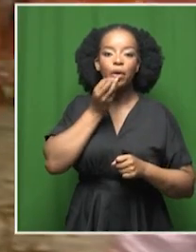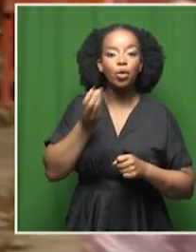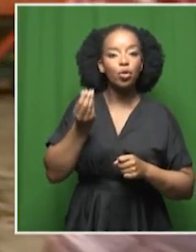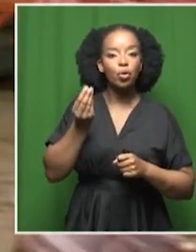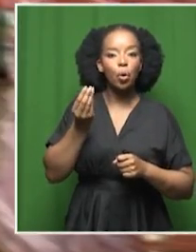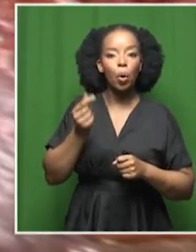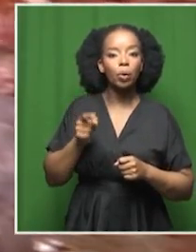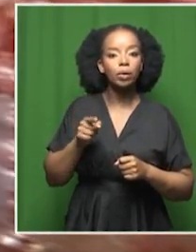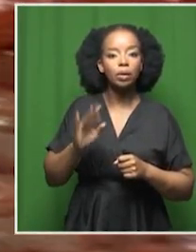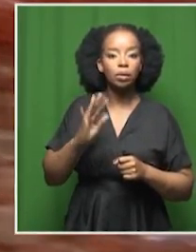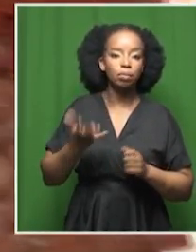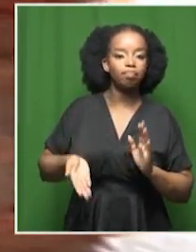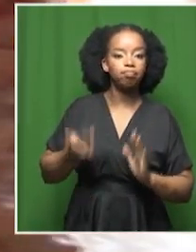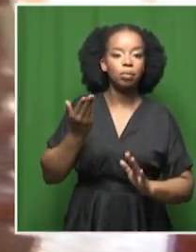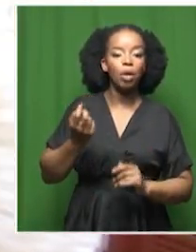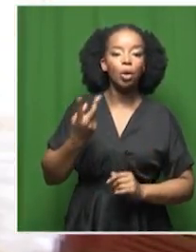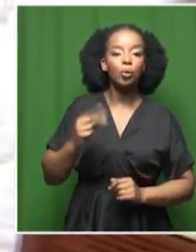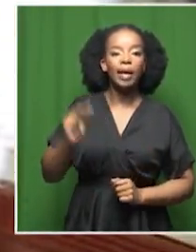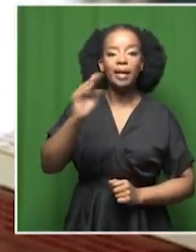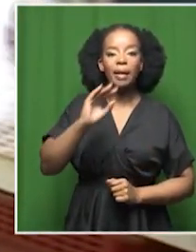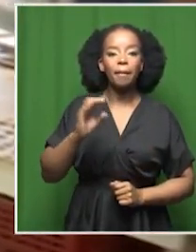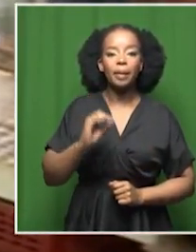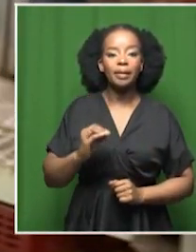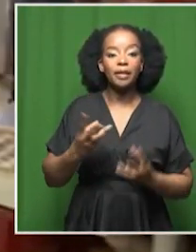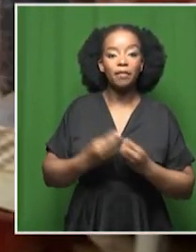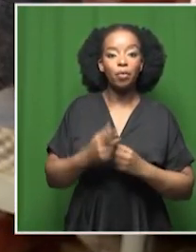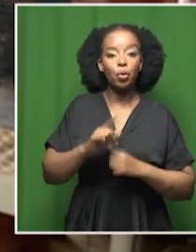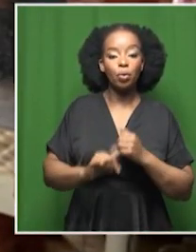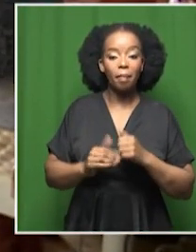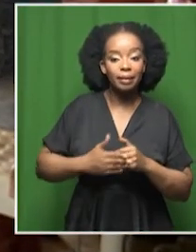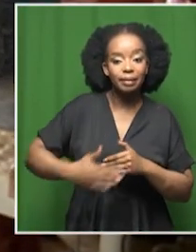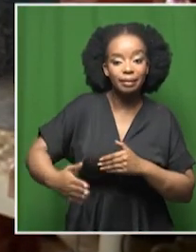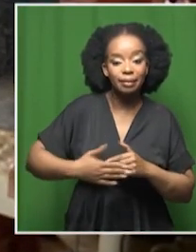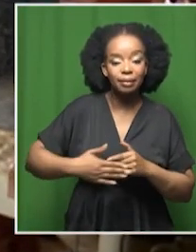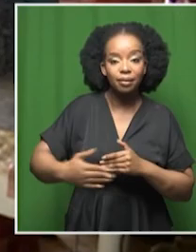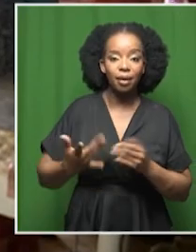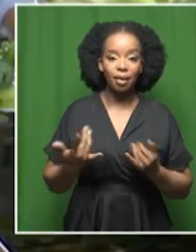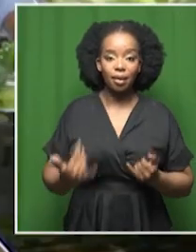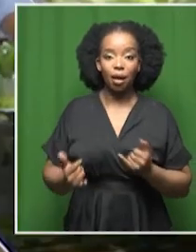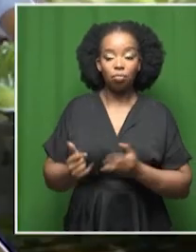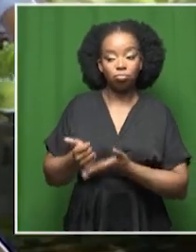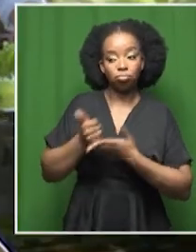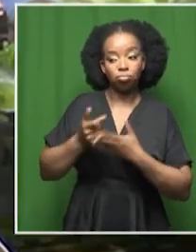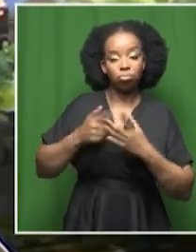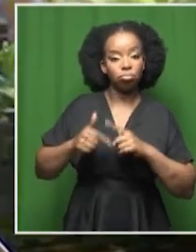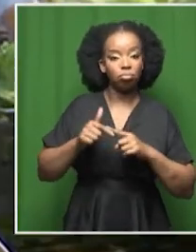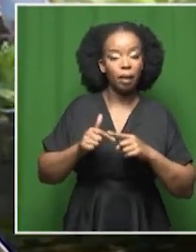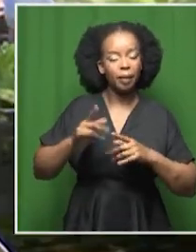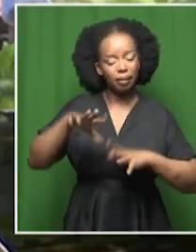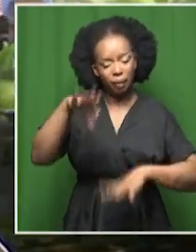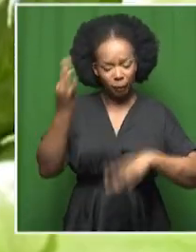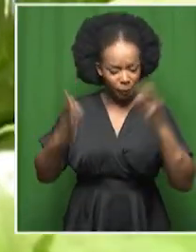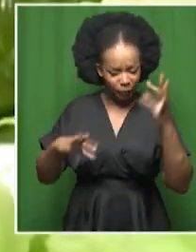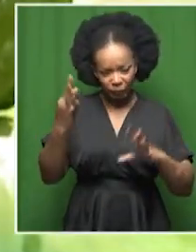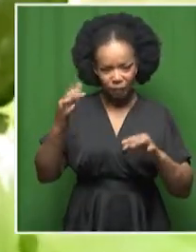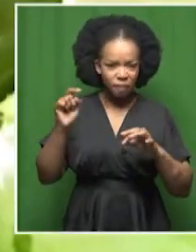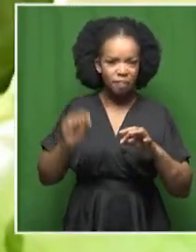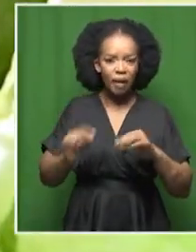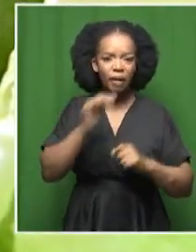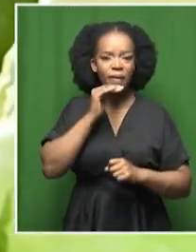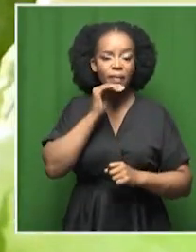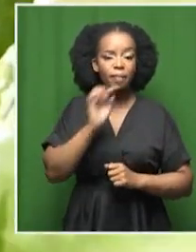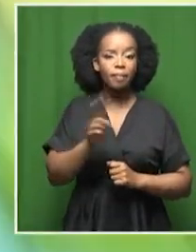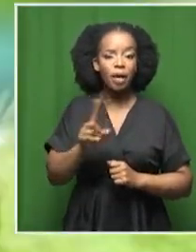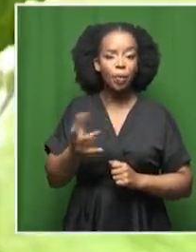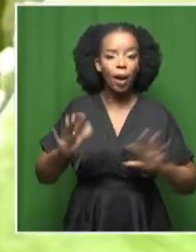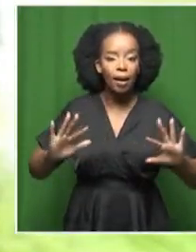general by 20% in the next few months. Now, to help us unpack to what extent this will affect you